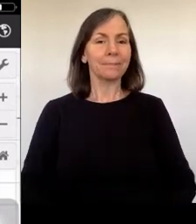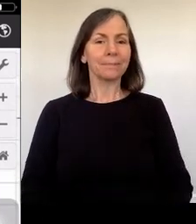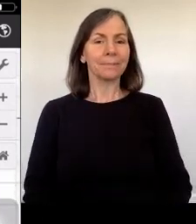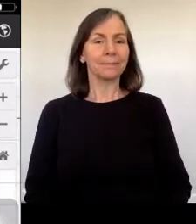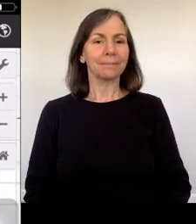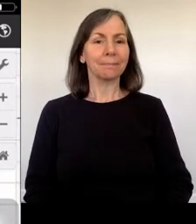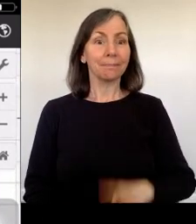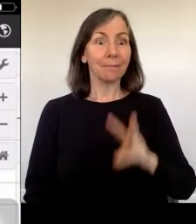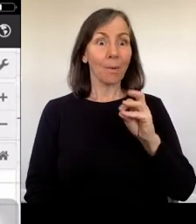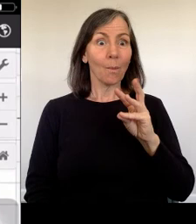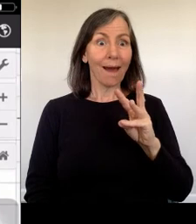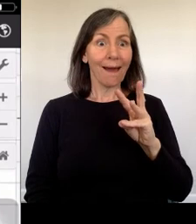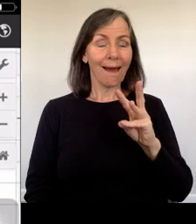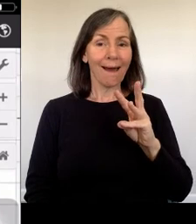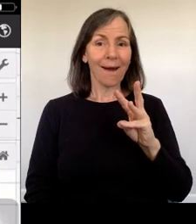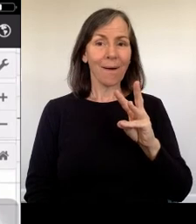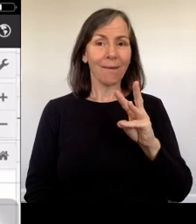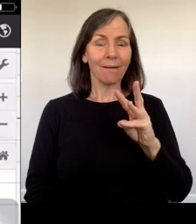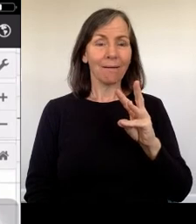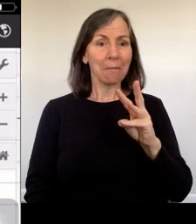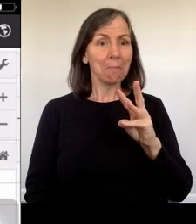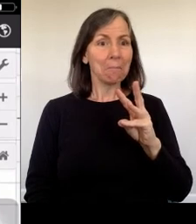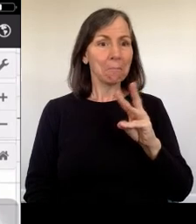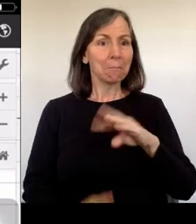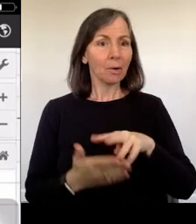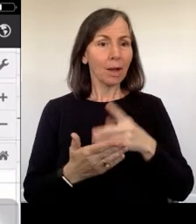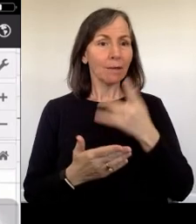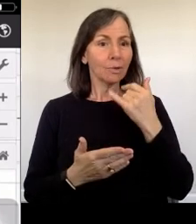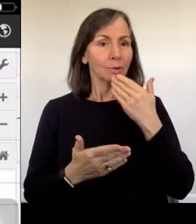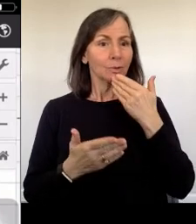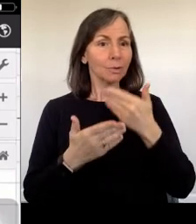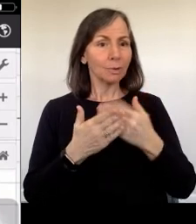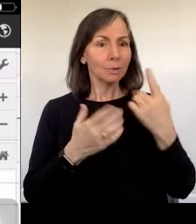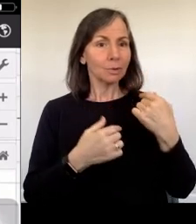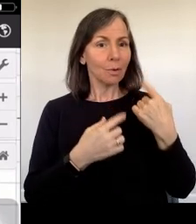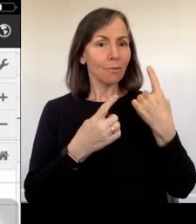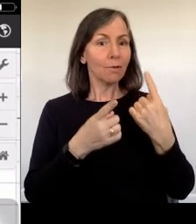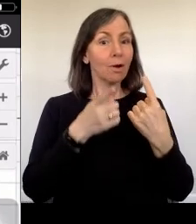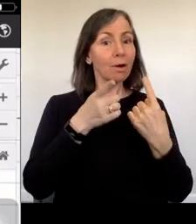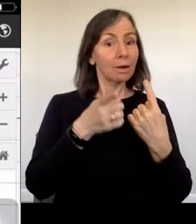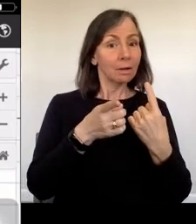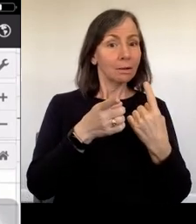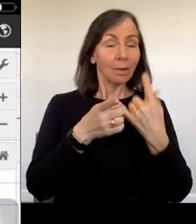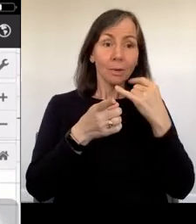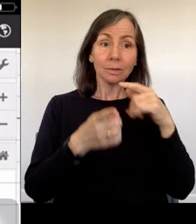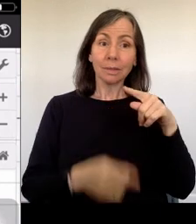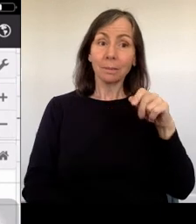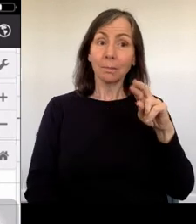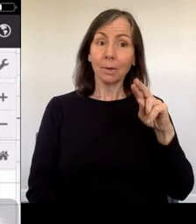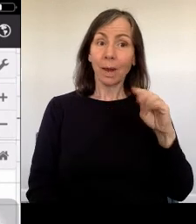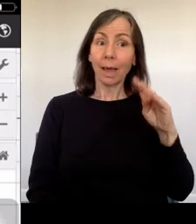Wow, honestly, our graph is looking pretty great already. That definitely looks like a parabola.